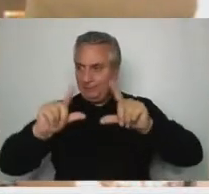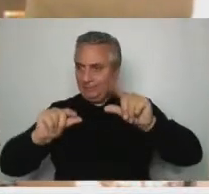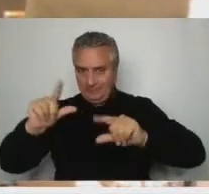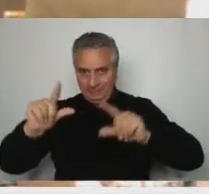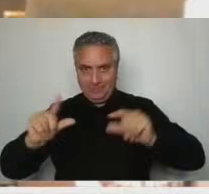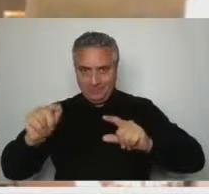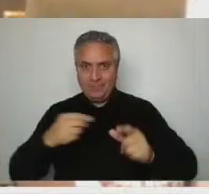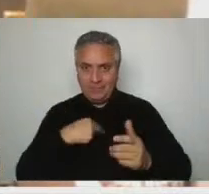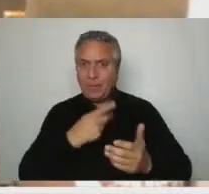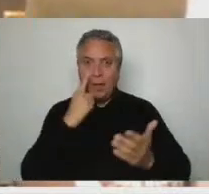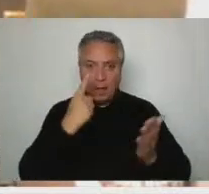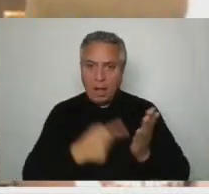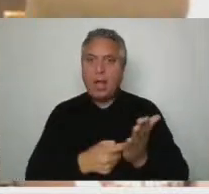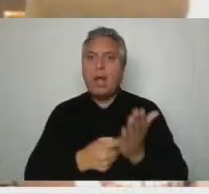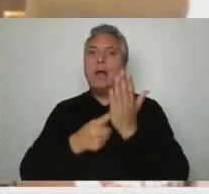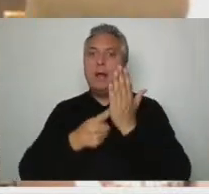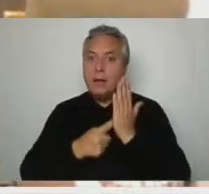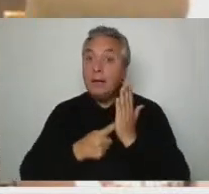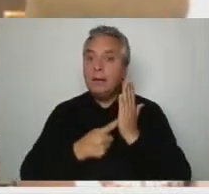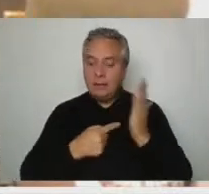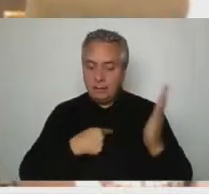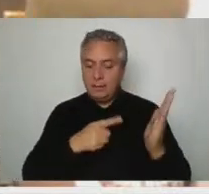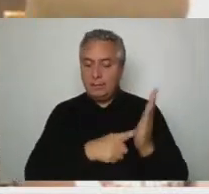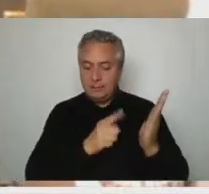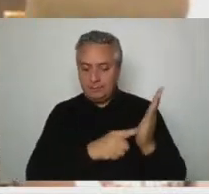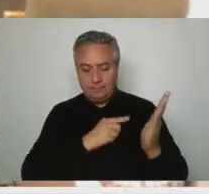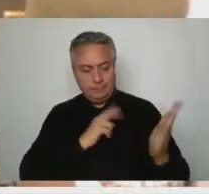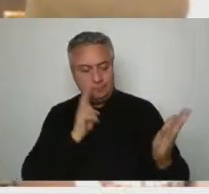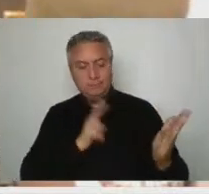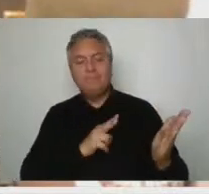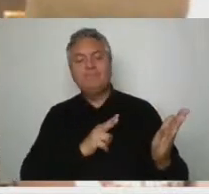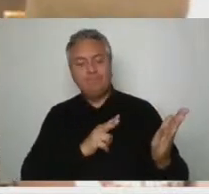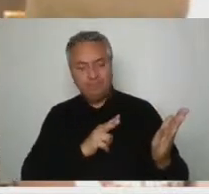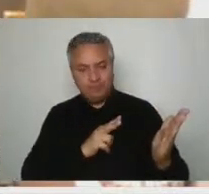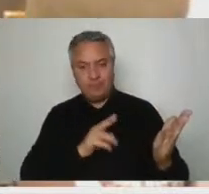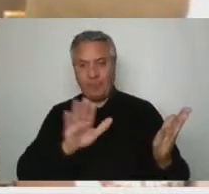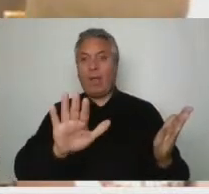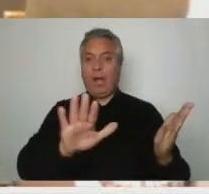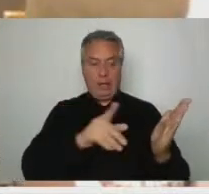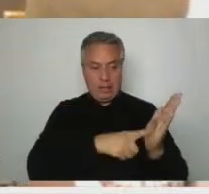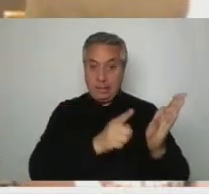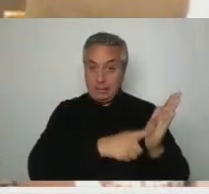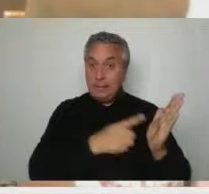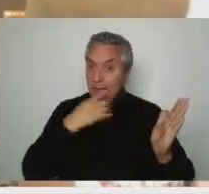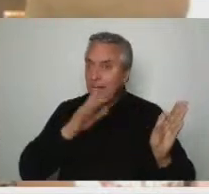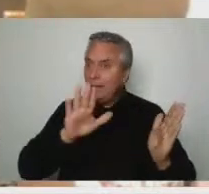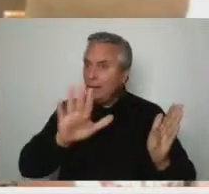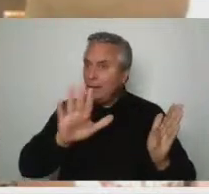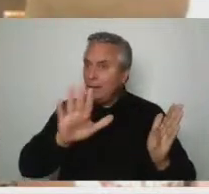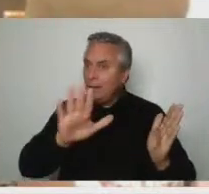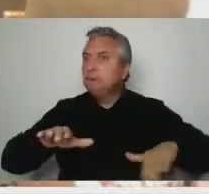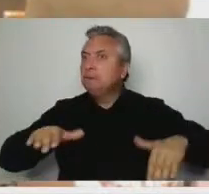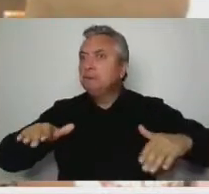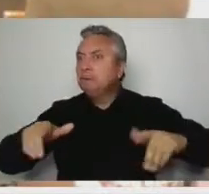measure that. When we see a gap, we should know what it really means. So it's not just about